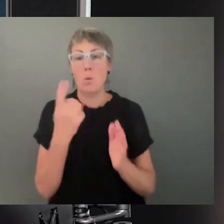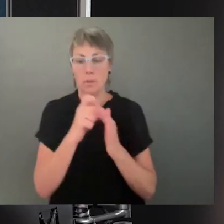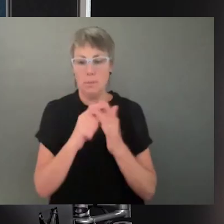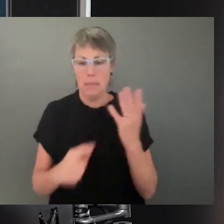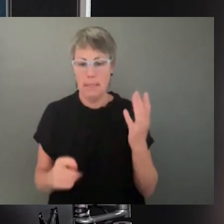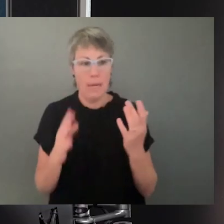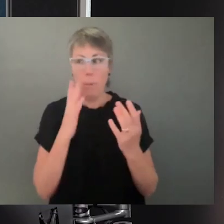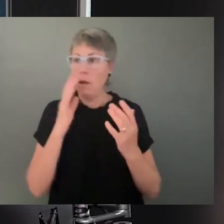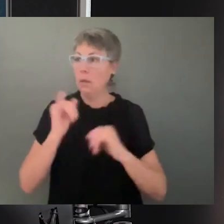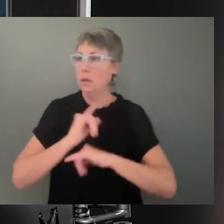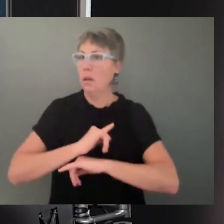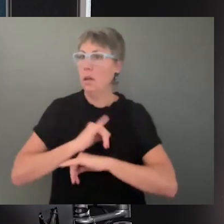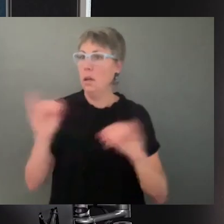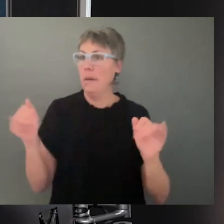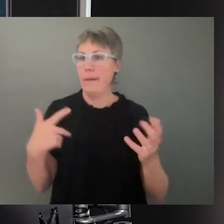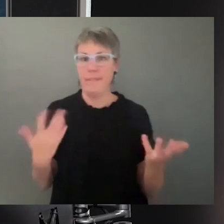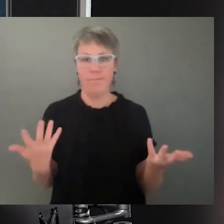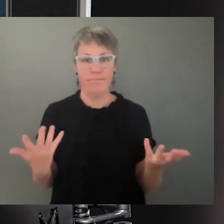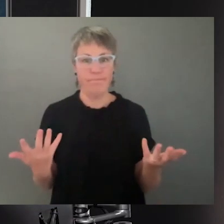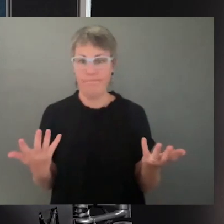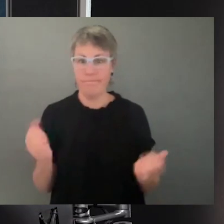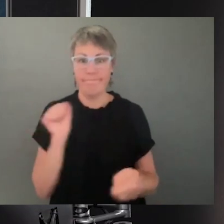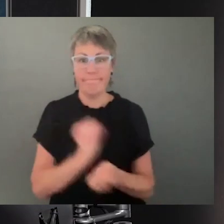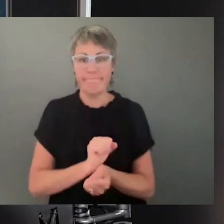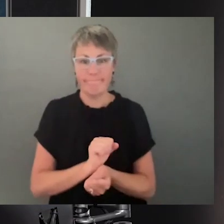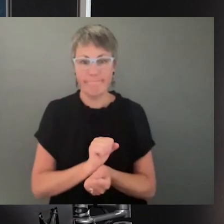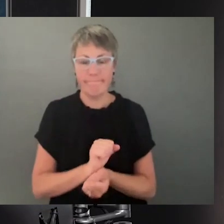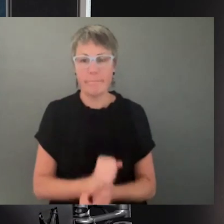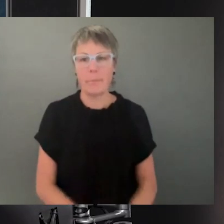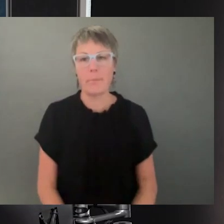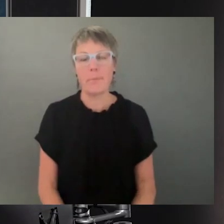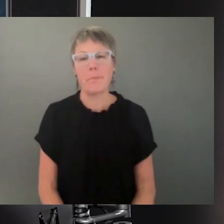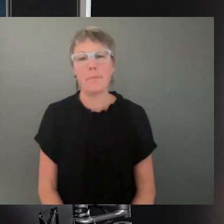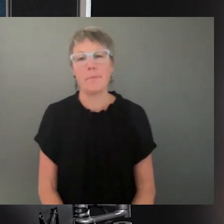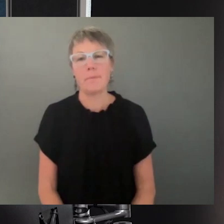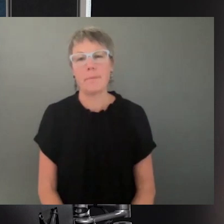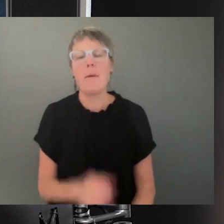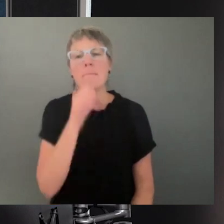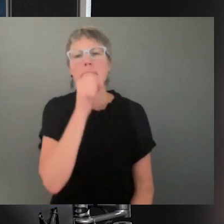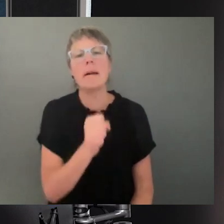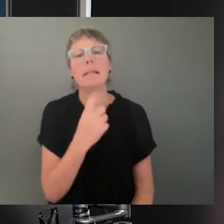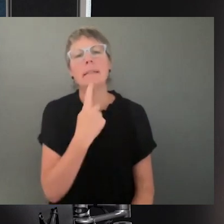overlook people entirely, and that can leave people with disability behind when disasters do strike.